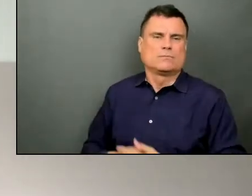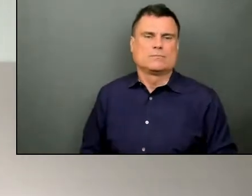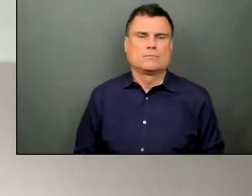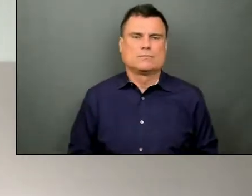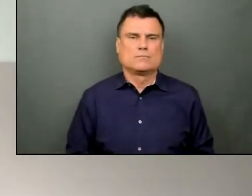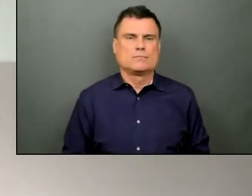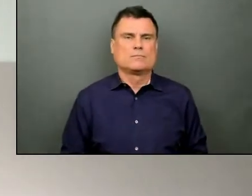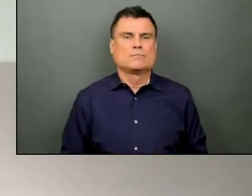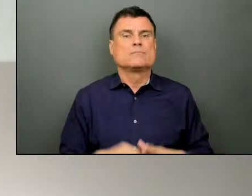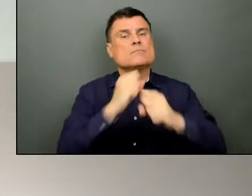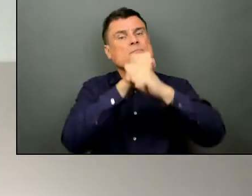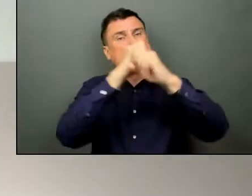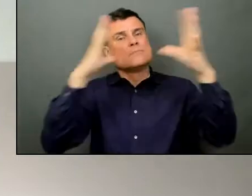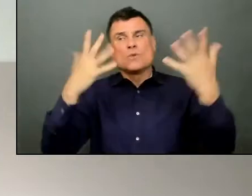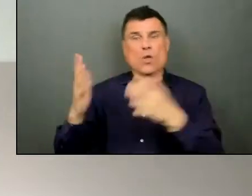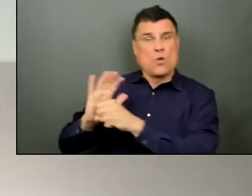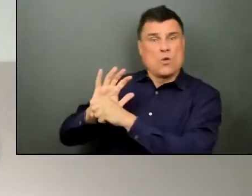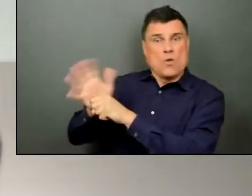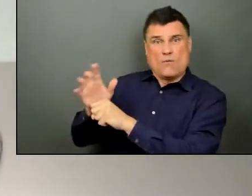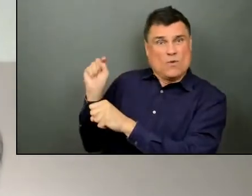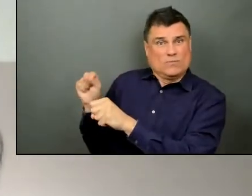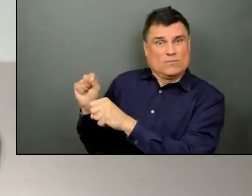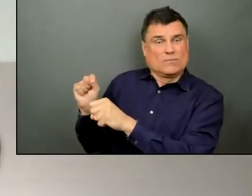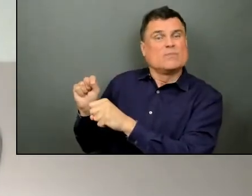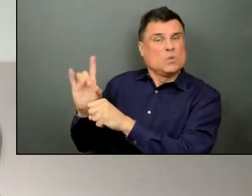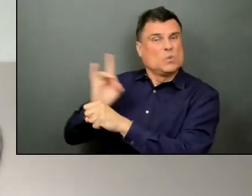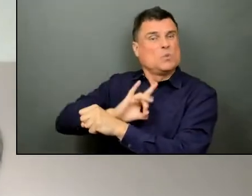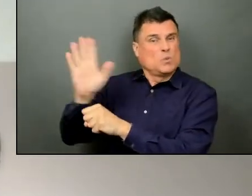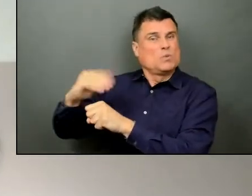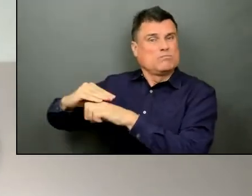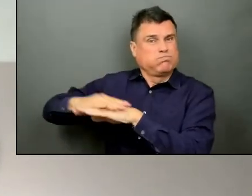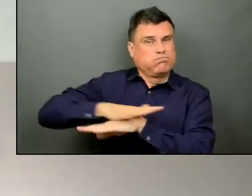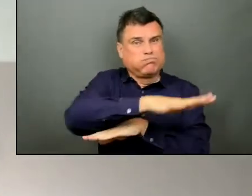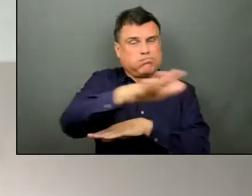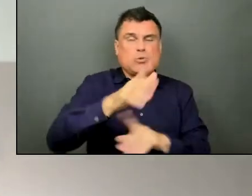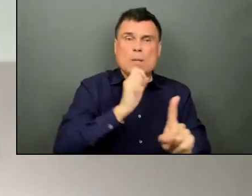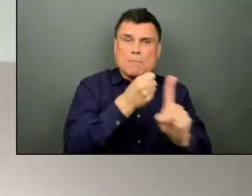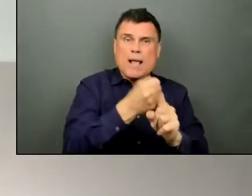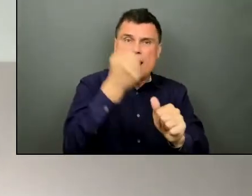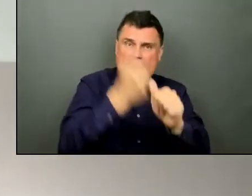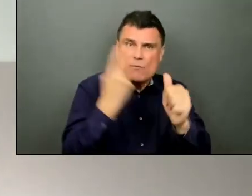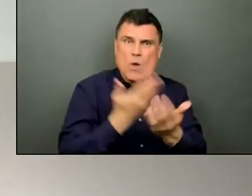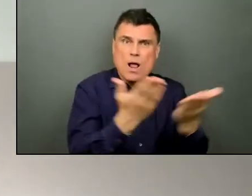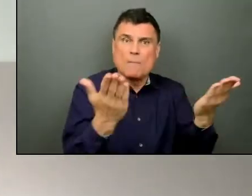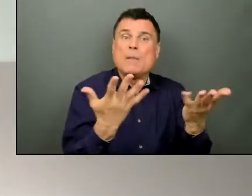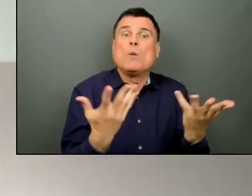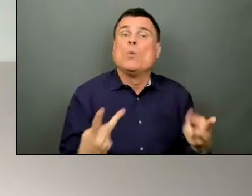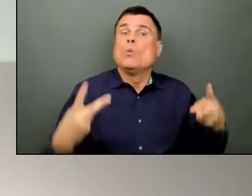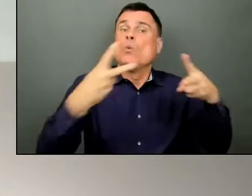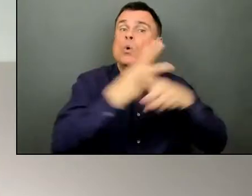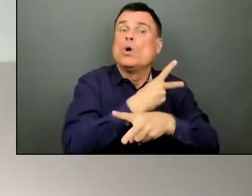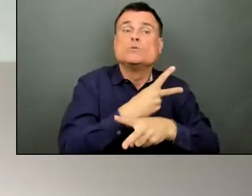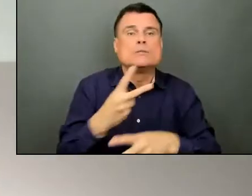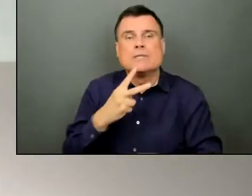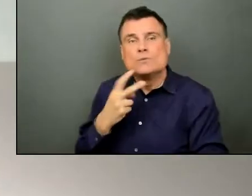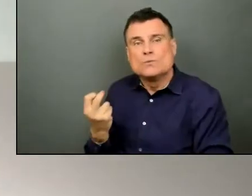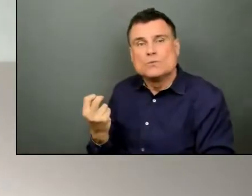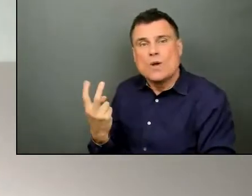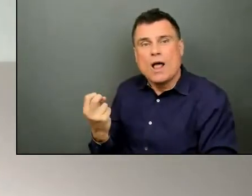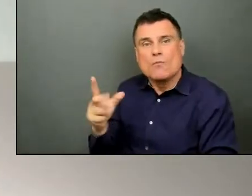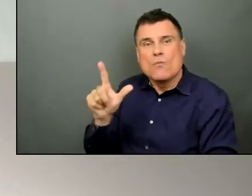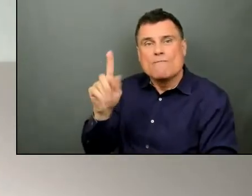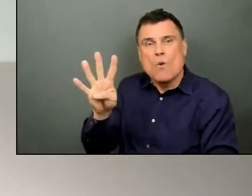time. They may not be attending school at all at this moment. They have lost employment